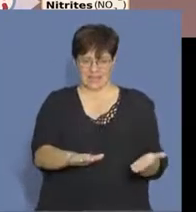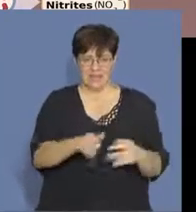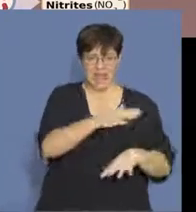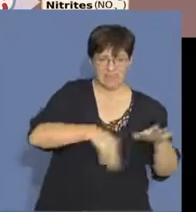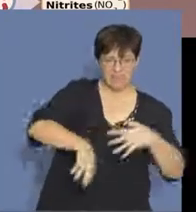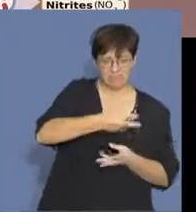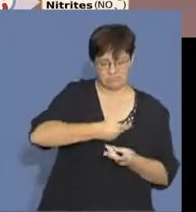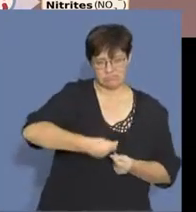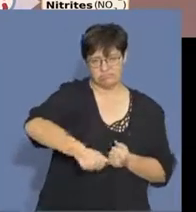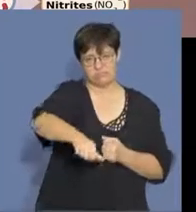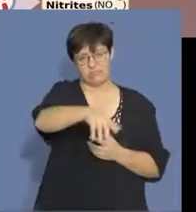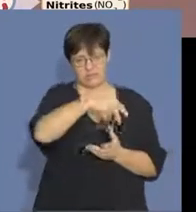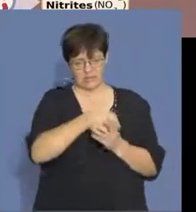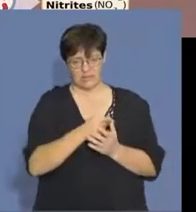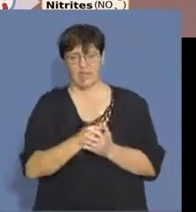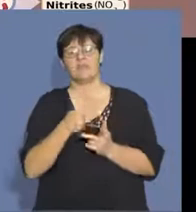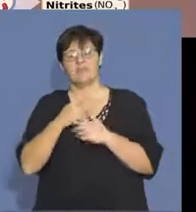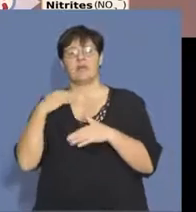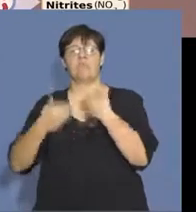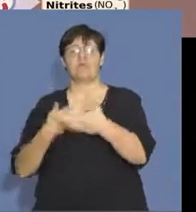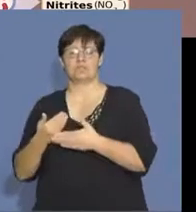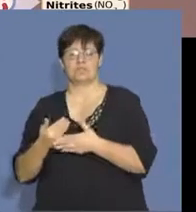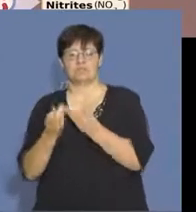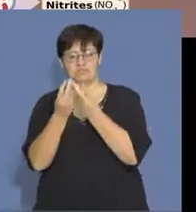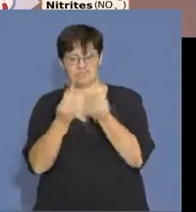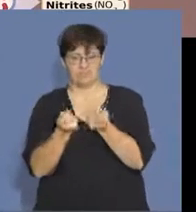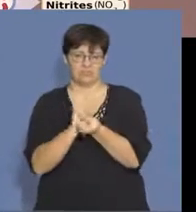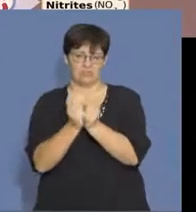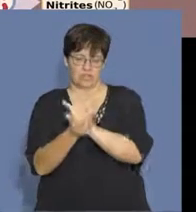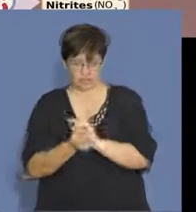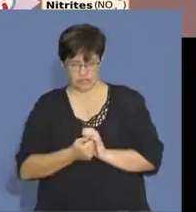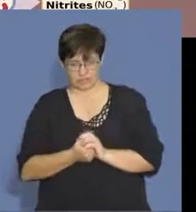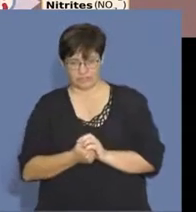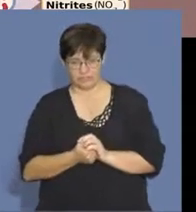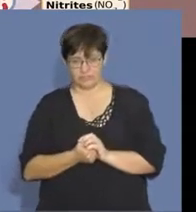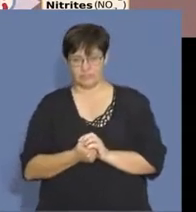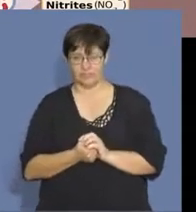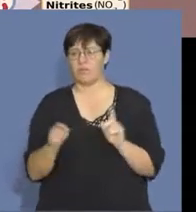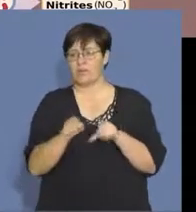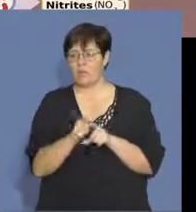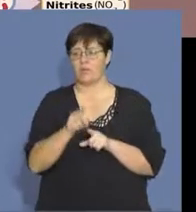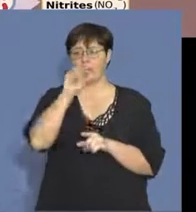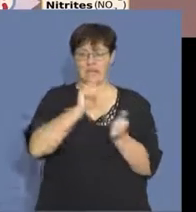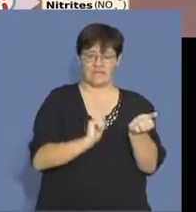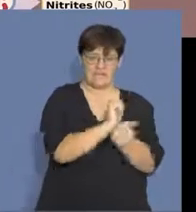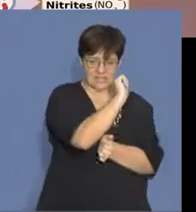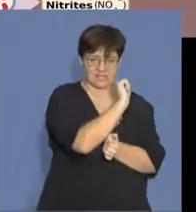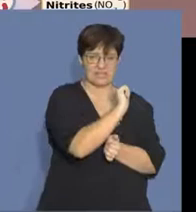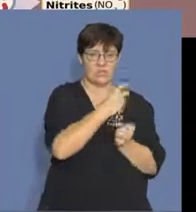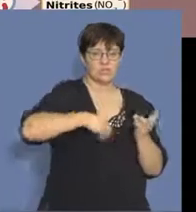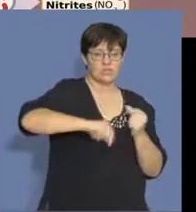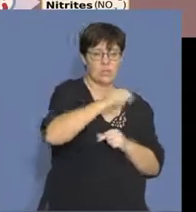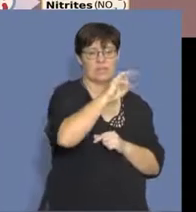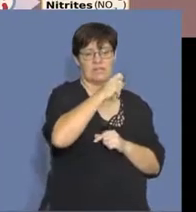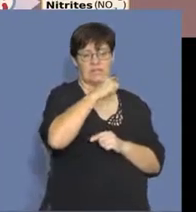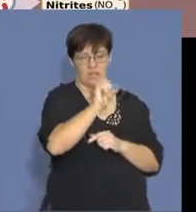environment by decomposers, which carry out a process of decomposition. We also looked at the nitrogen fixing soil bacteria,